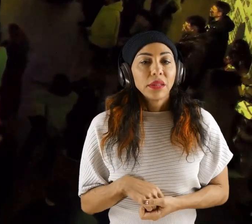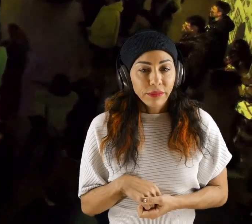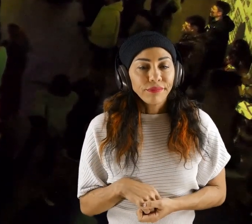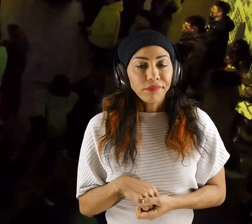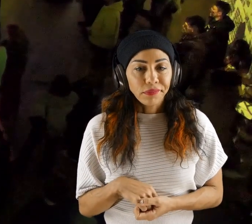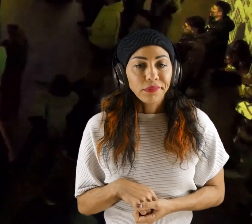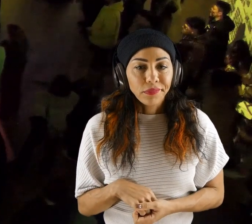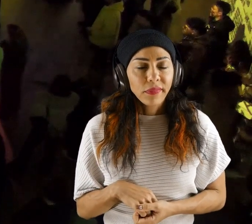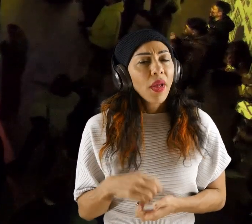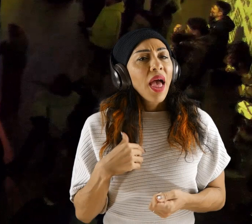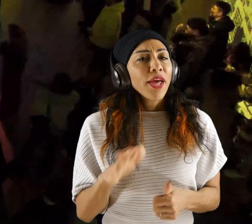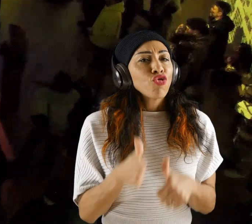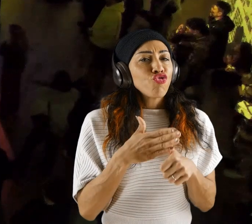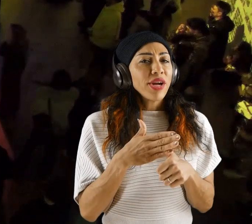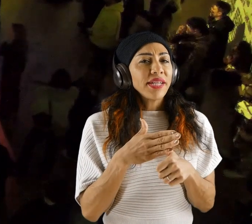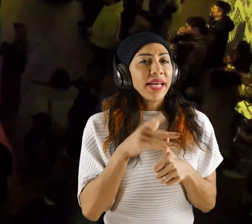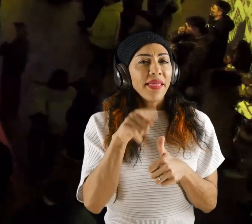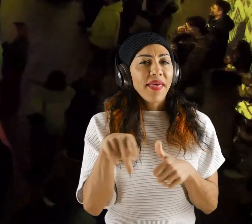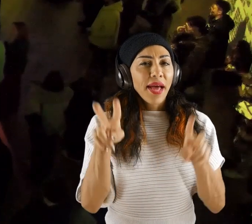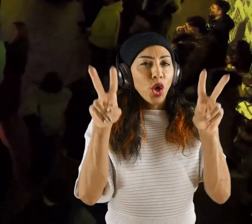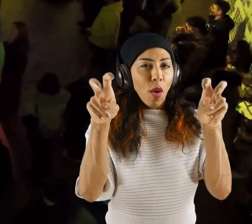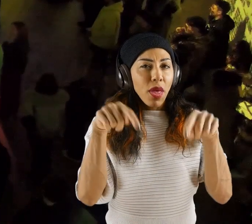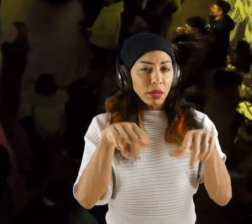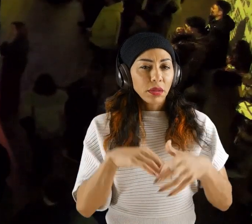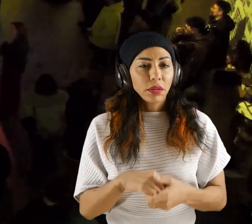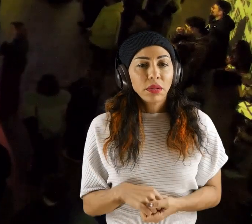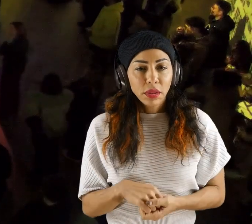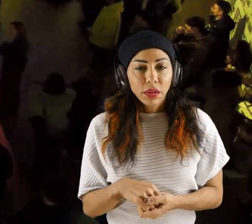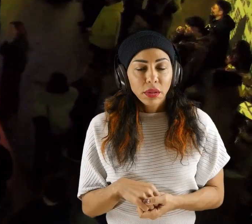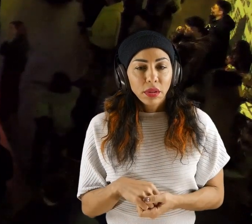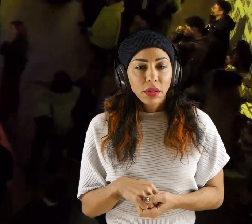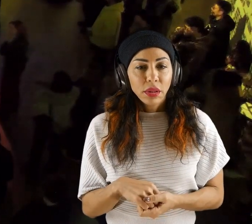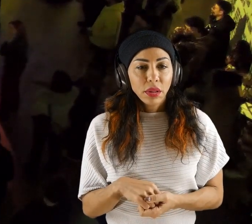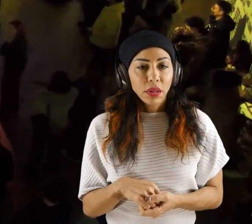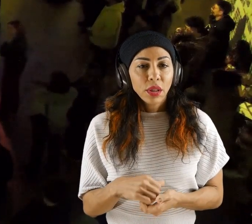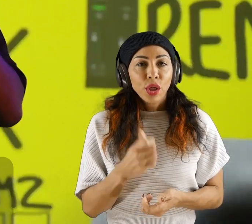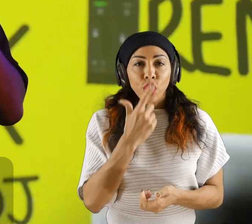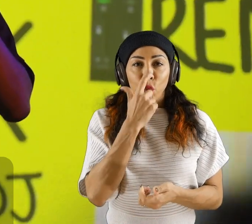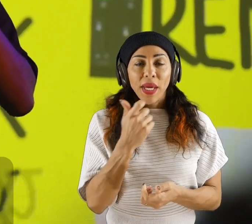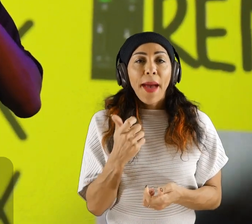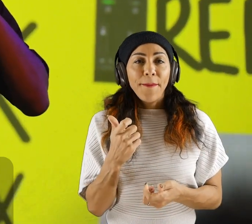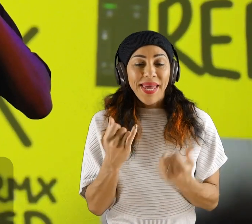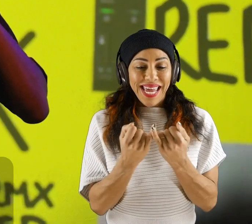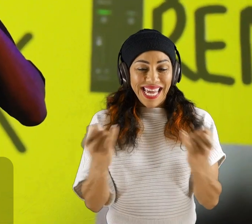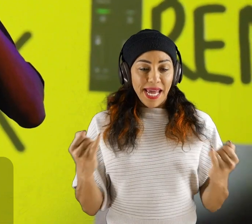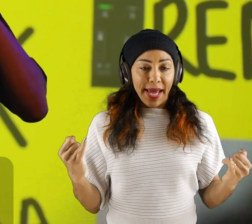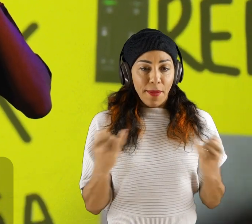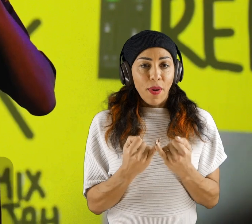originally, you can gatekeep and not be a gatekeeper. But maybe people will see gatekeepers as